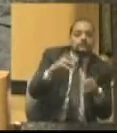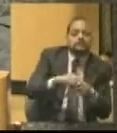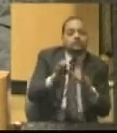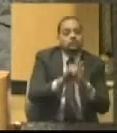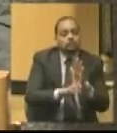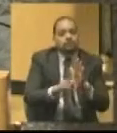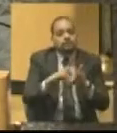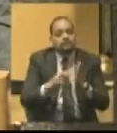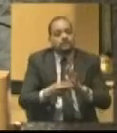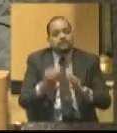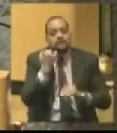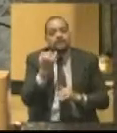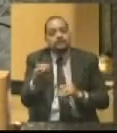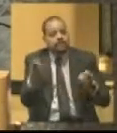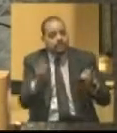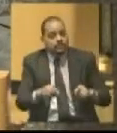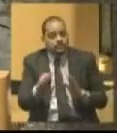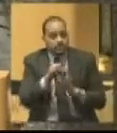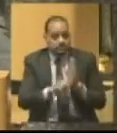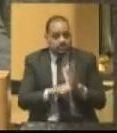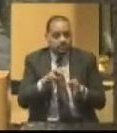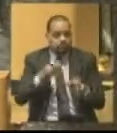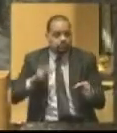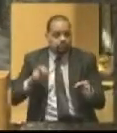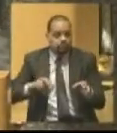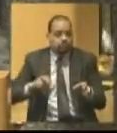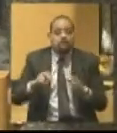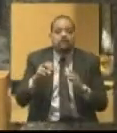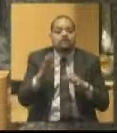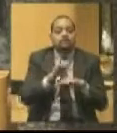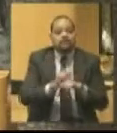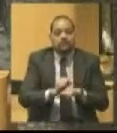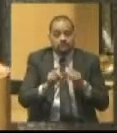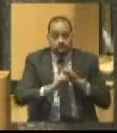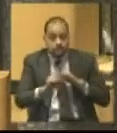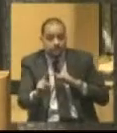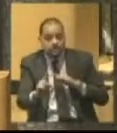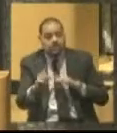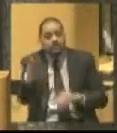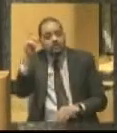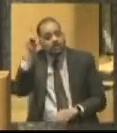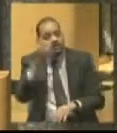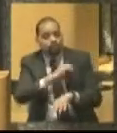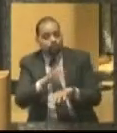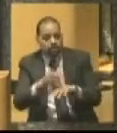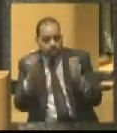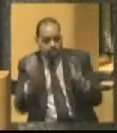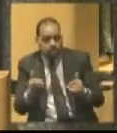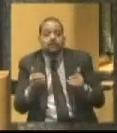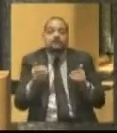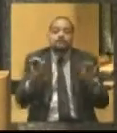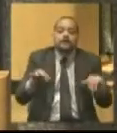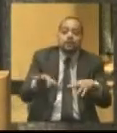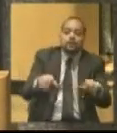Union lines from a seceded state. But it wasn't emancipation. Butler was authorized to retain